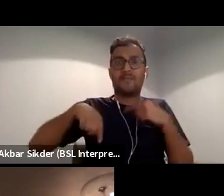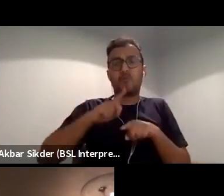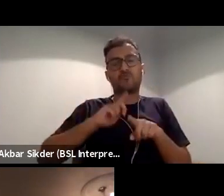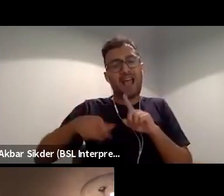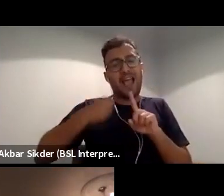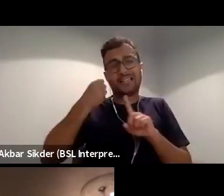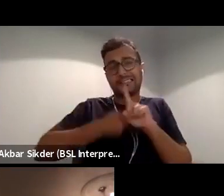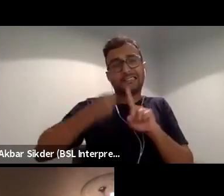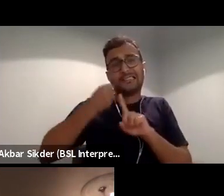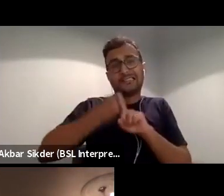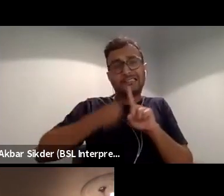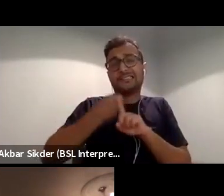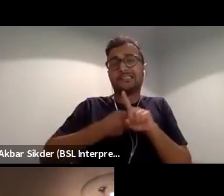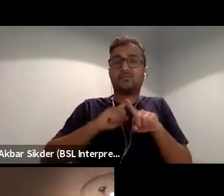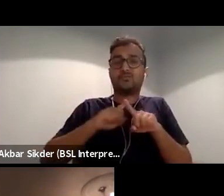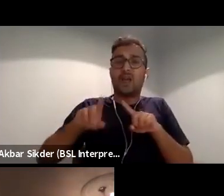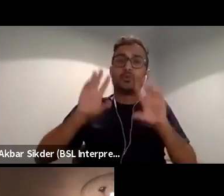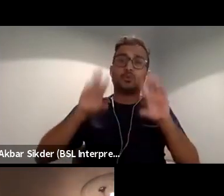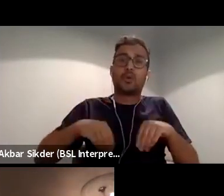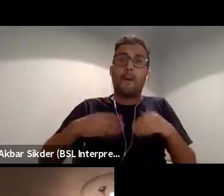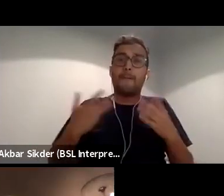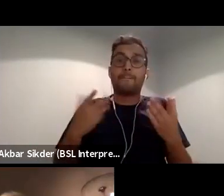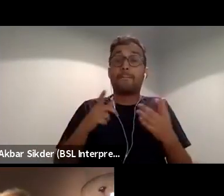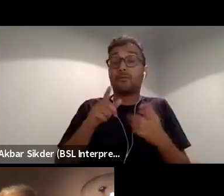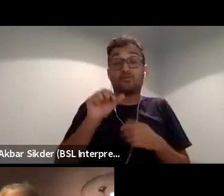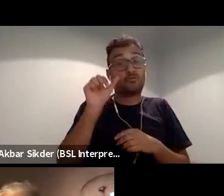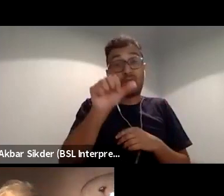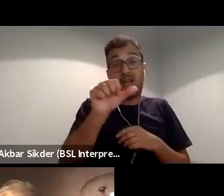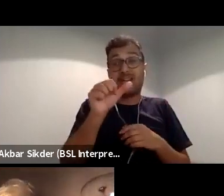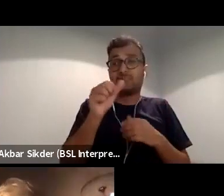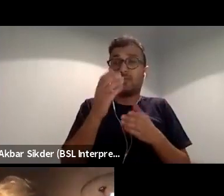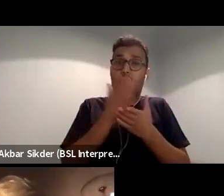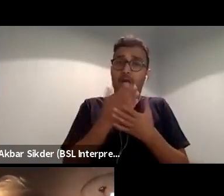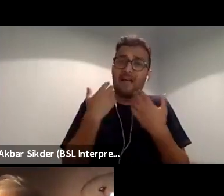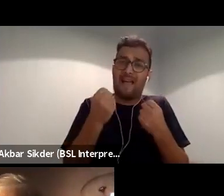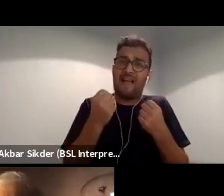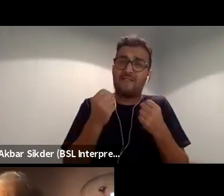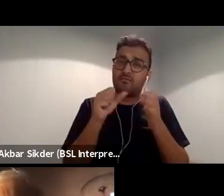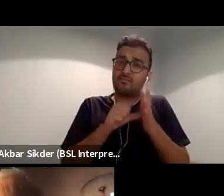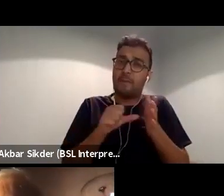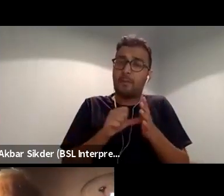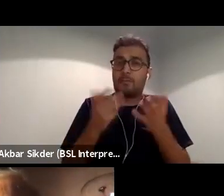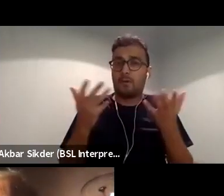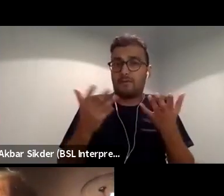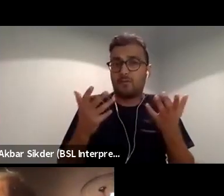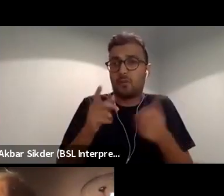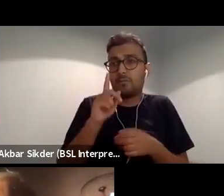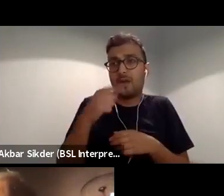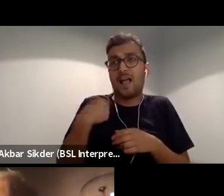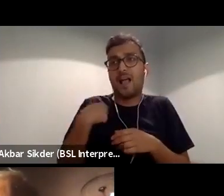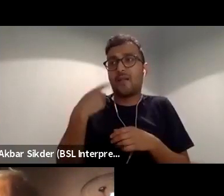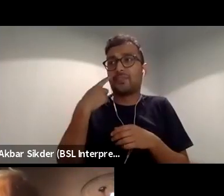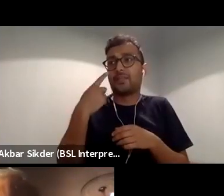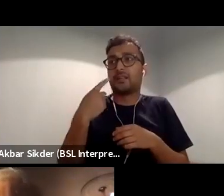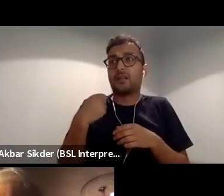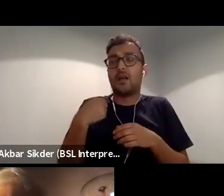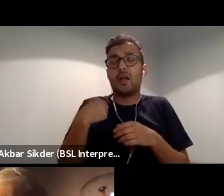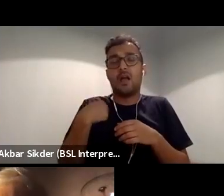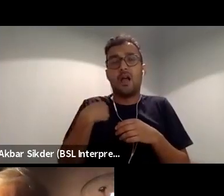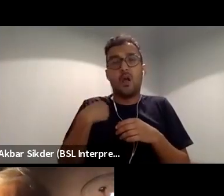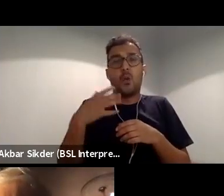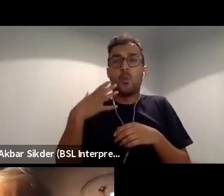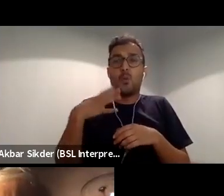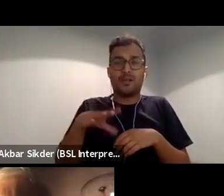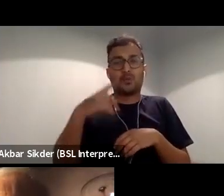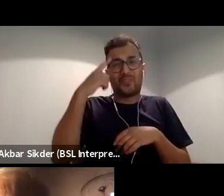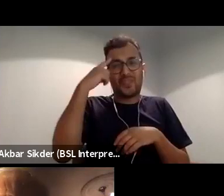yeah, no, there is absolutely a problem. But I guess my point is that we take it into account a mixture of facts.